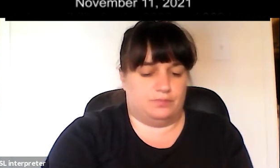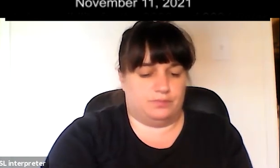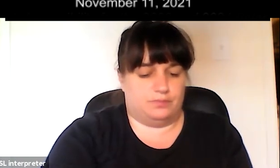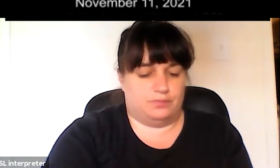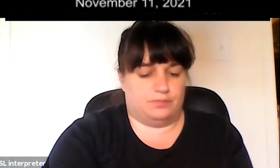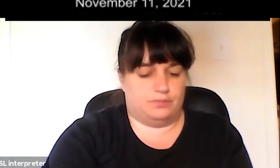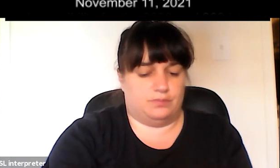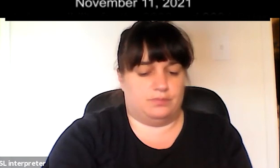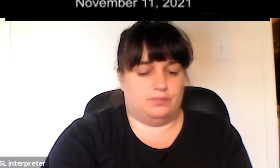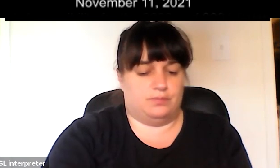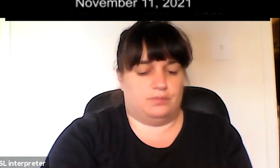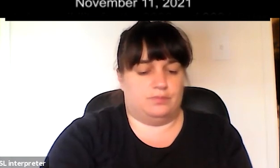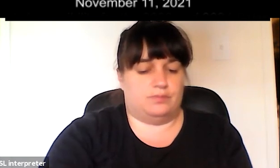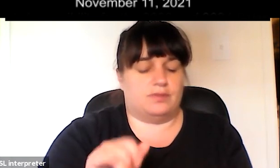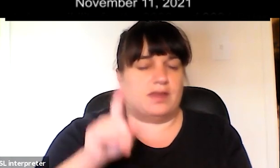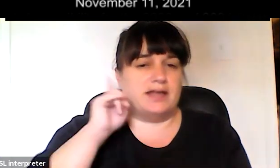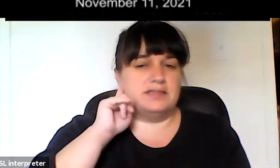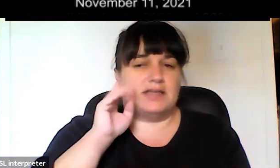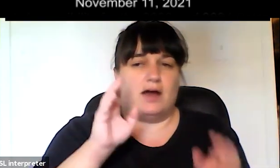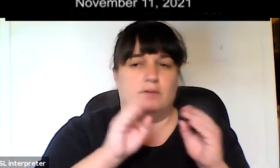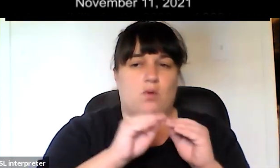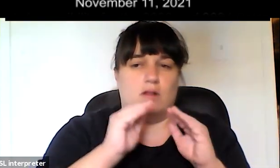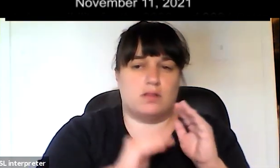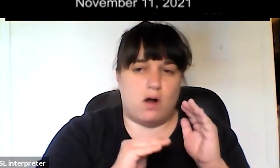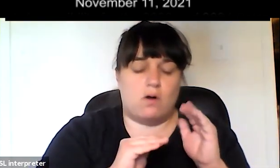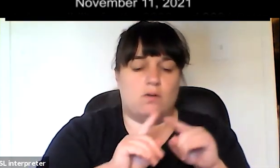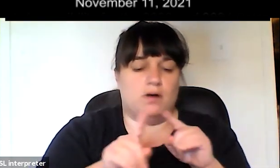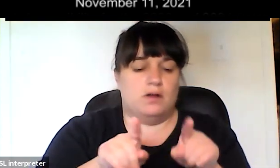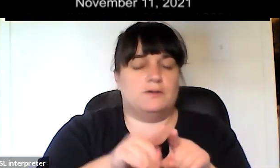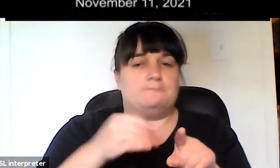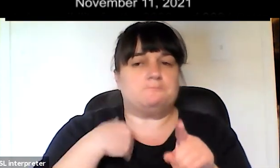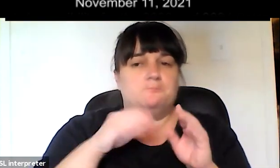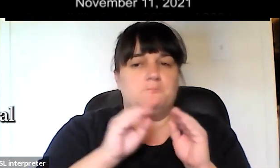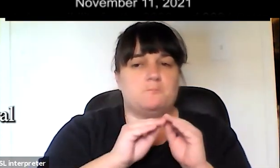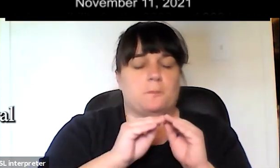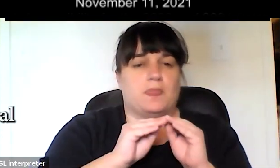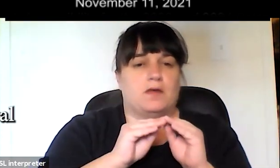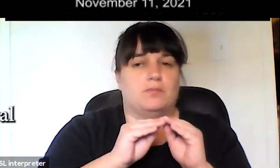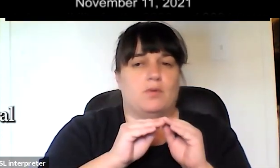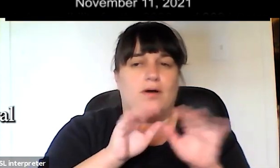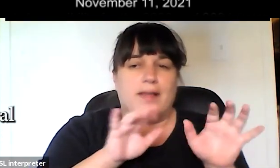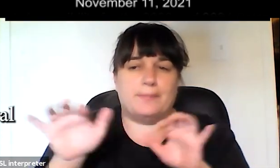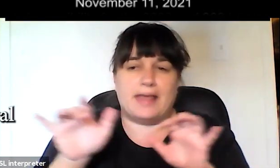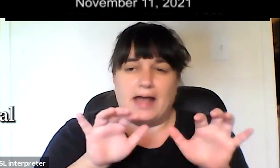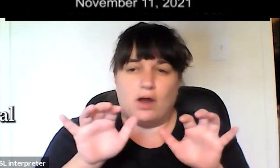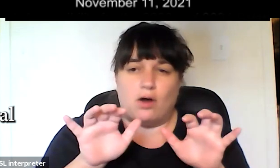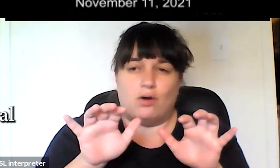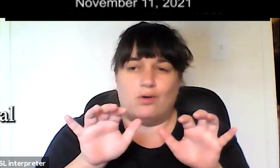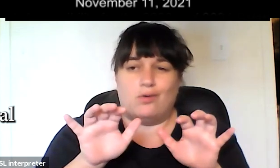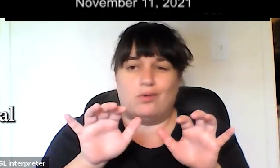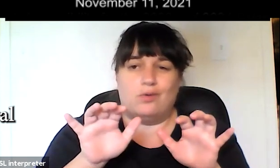And so that sound is a much more, it's a lower sound, but also has a more like of a piano underneath that sort